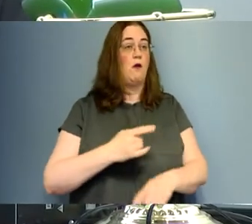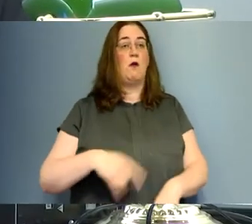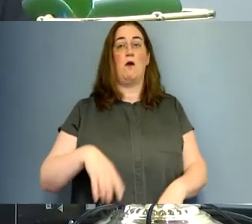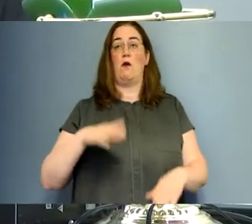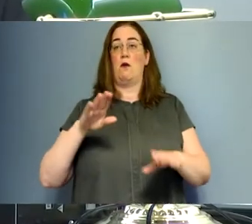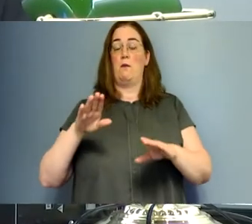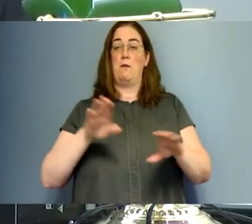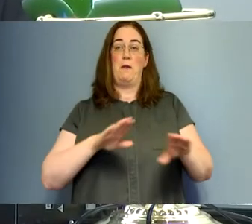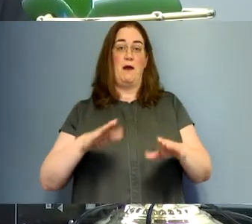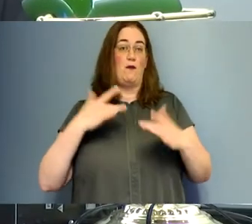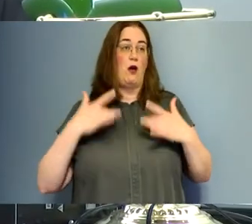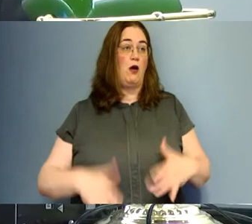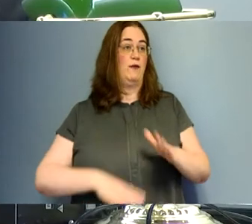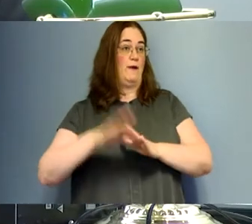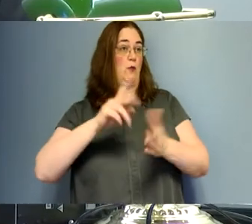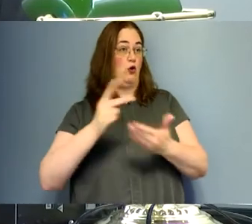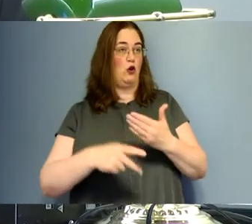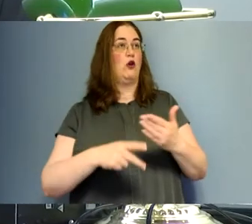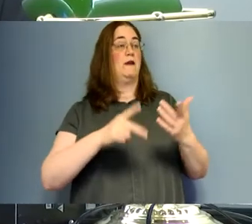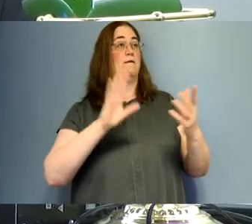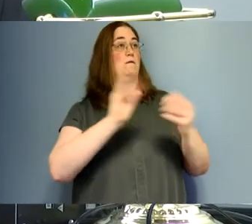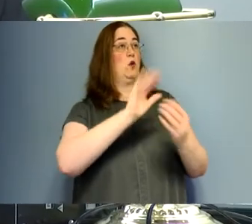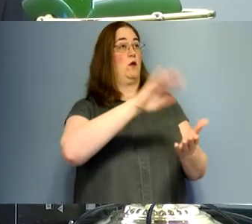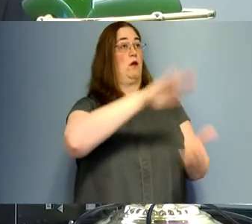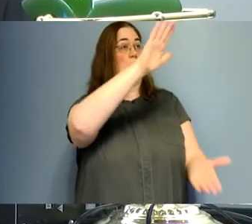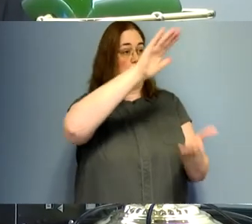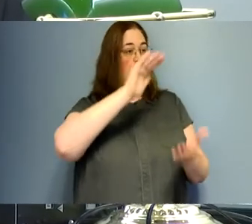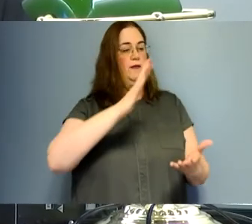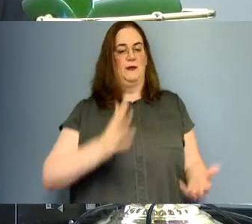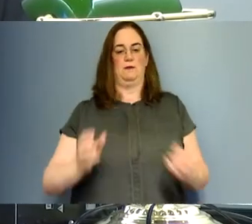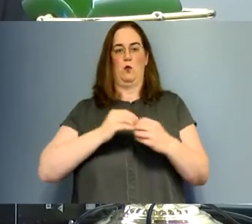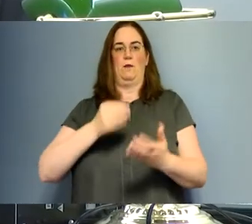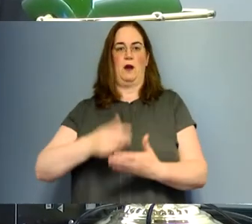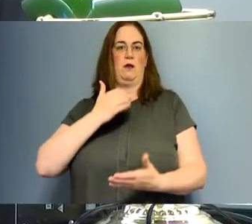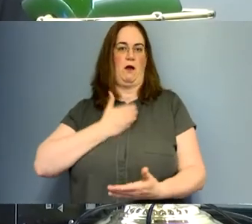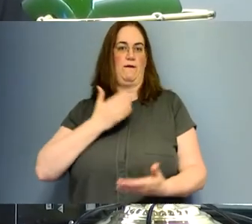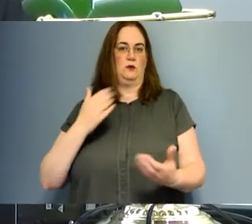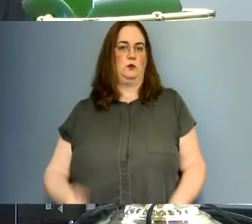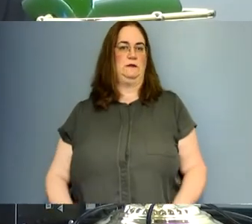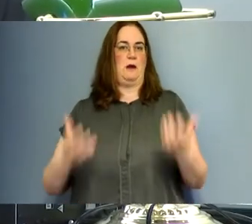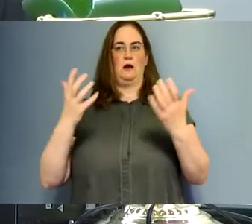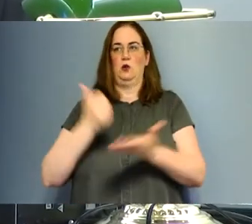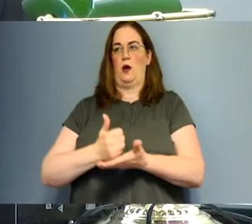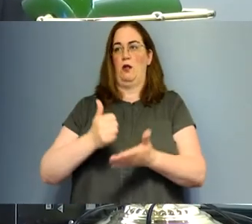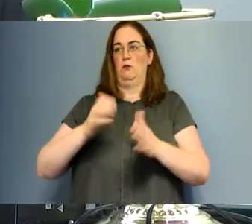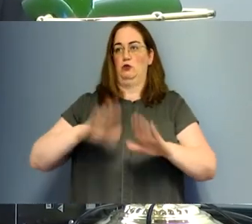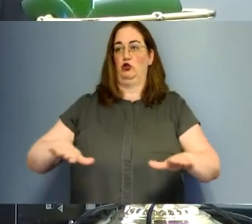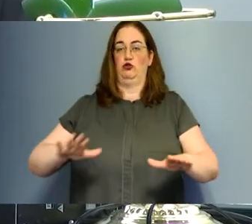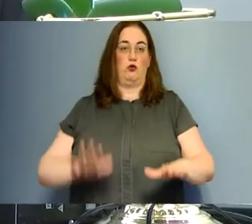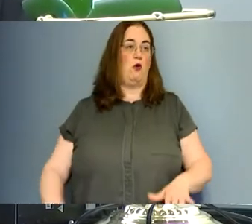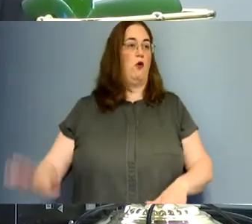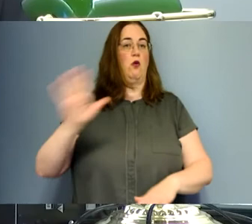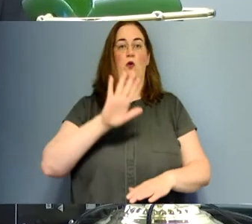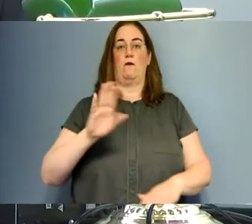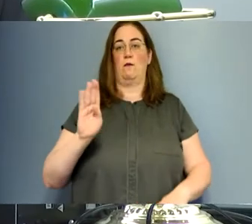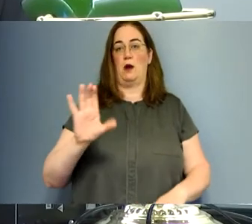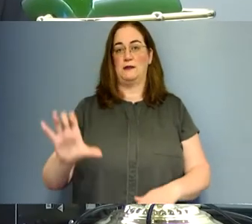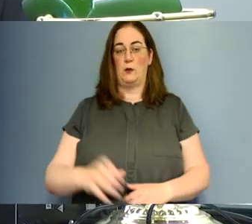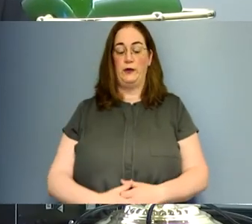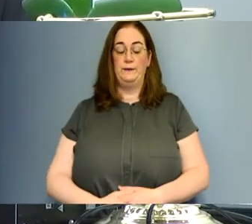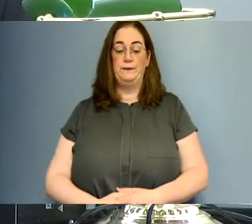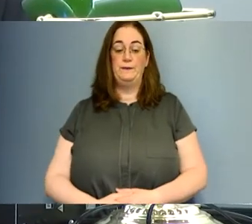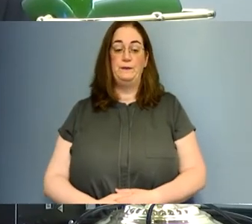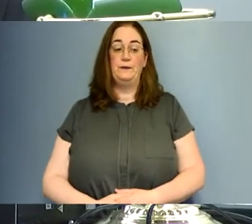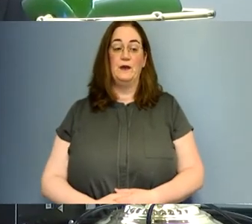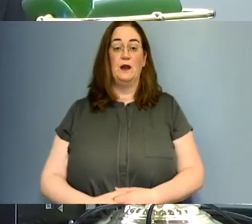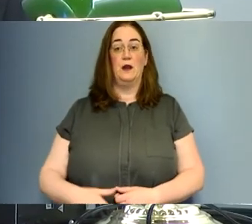developmental programs, that's more money we can spend to help children of all kinds all over this county. If you really